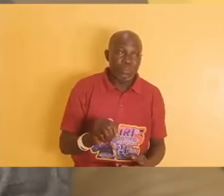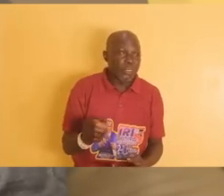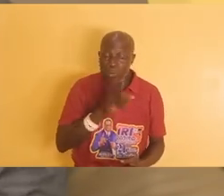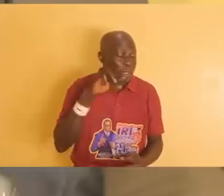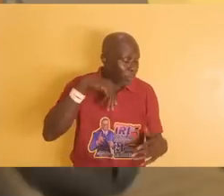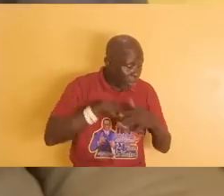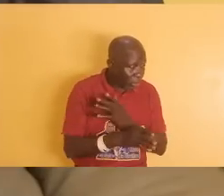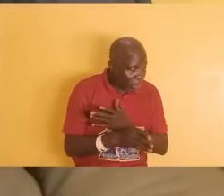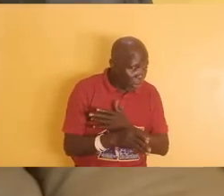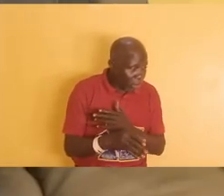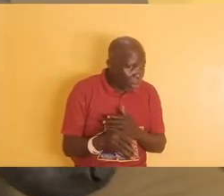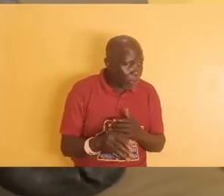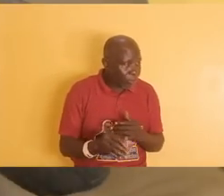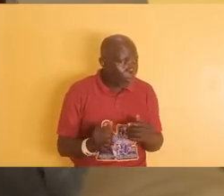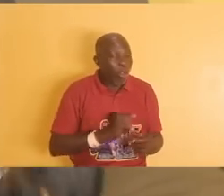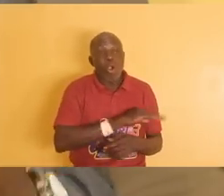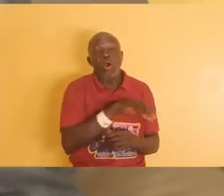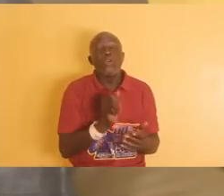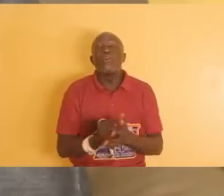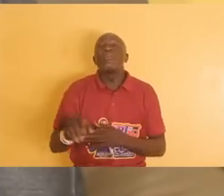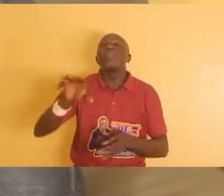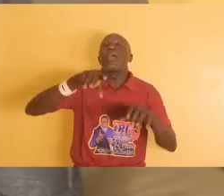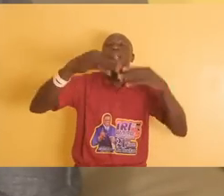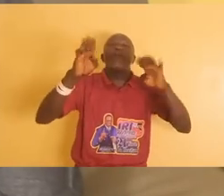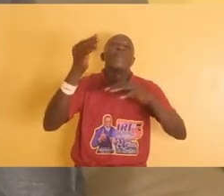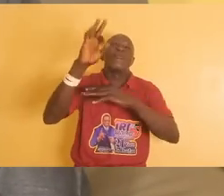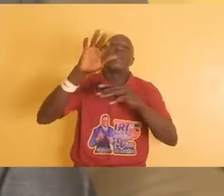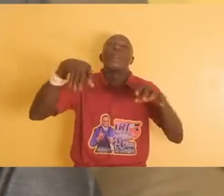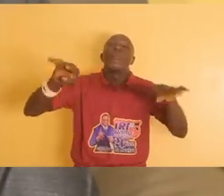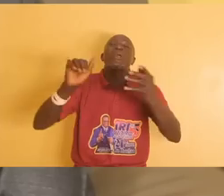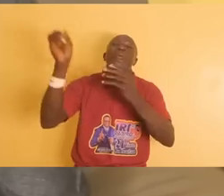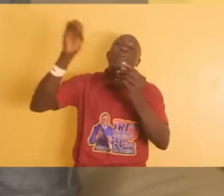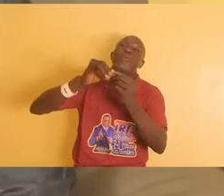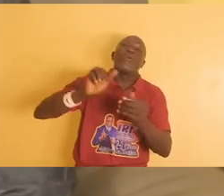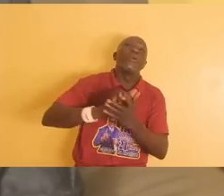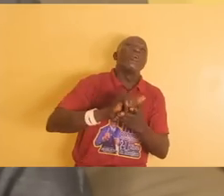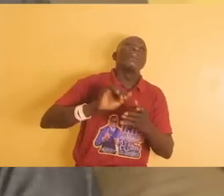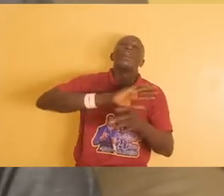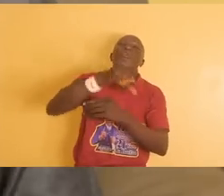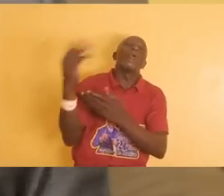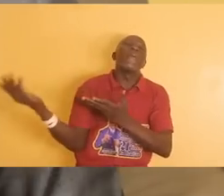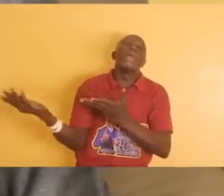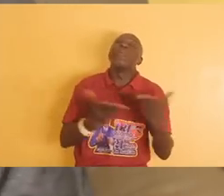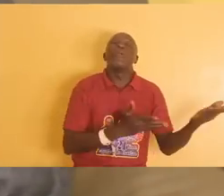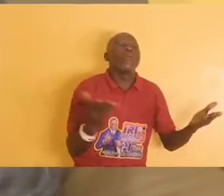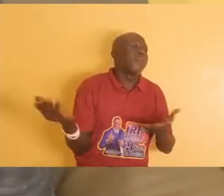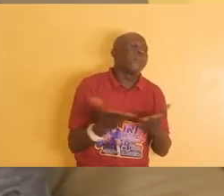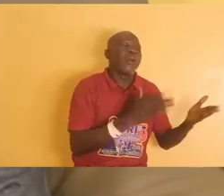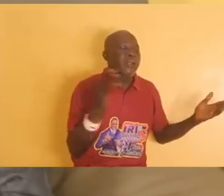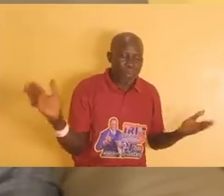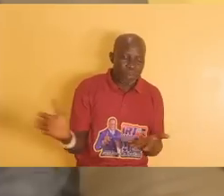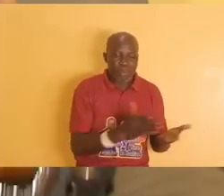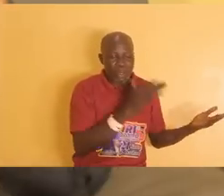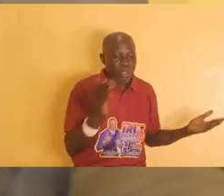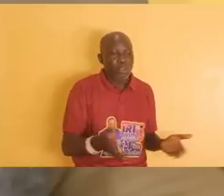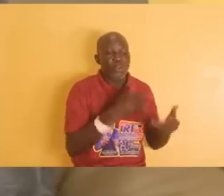we go to. Only flower there 87. He said they left the flower. When the 87 flower, and they packed out the